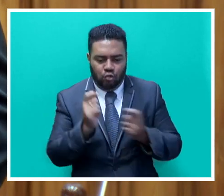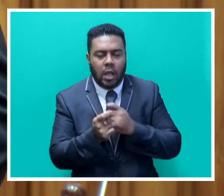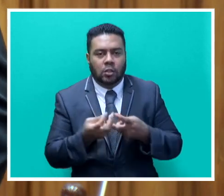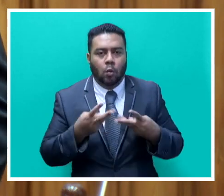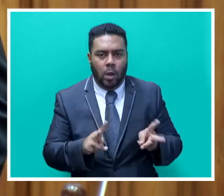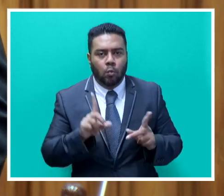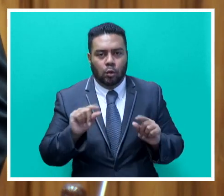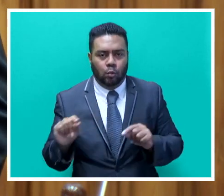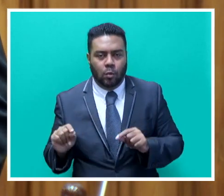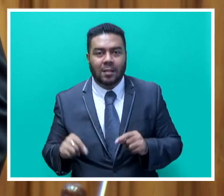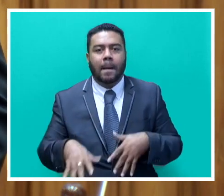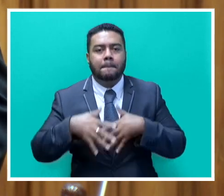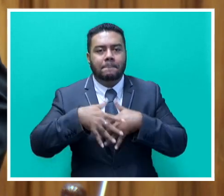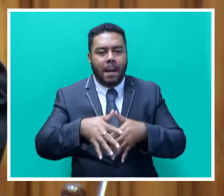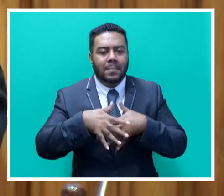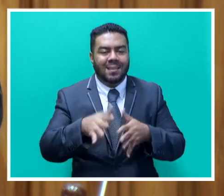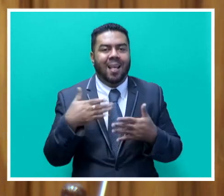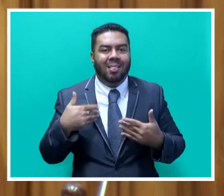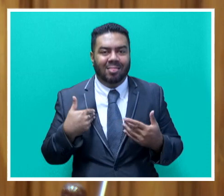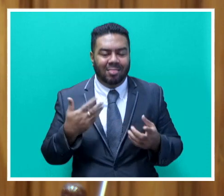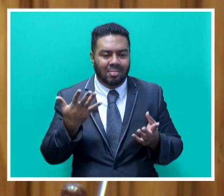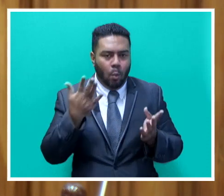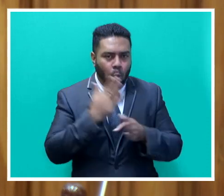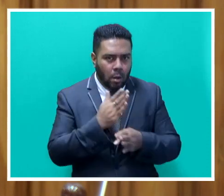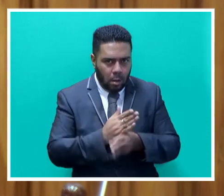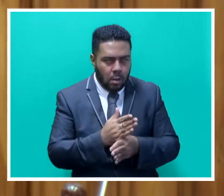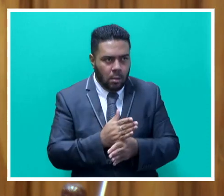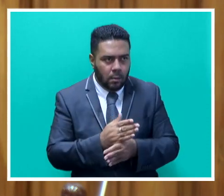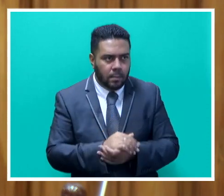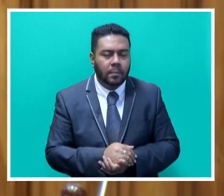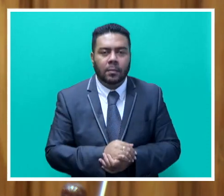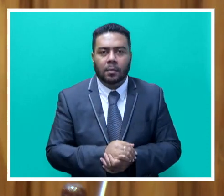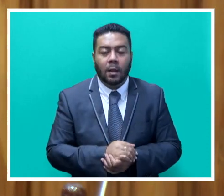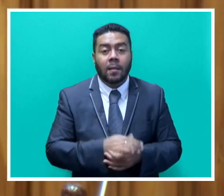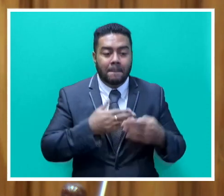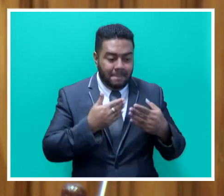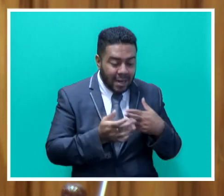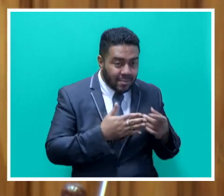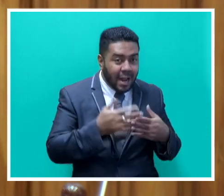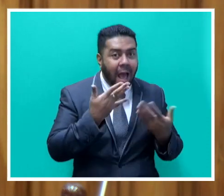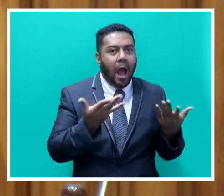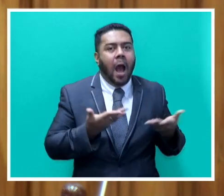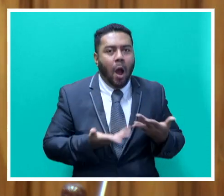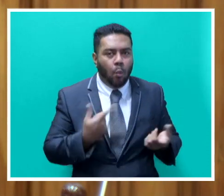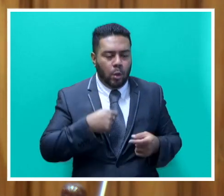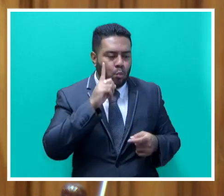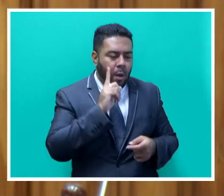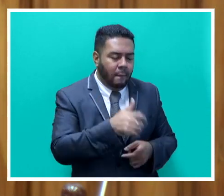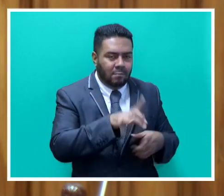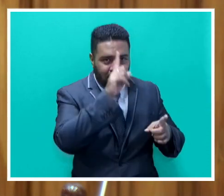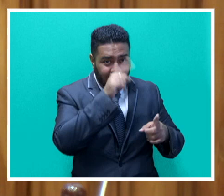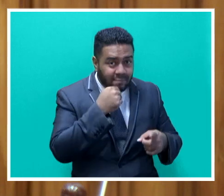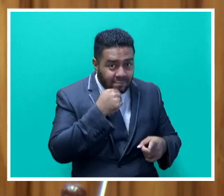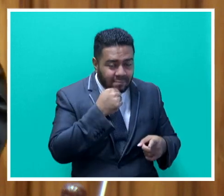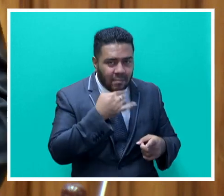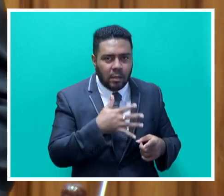health intervention, which focuses on clinical care pathways and the management of the sick and saving lives. We've changed strategy in both Central and